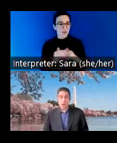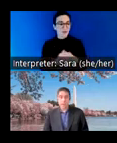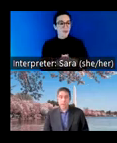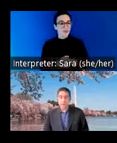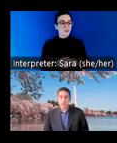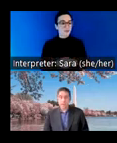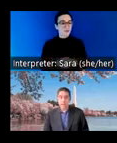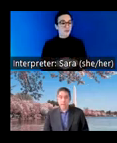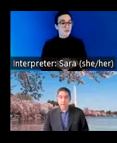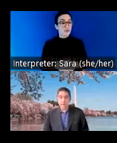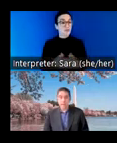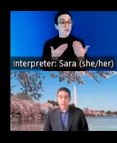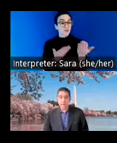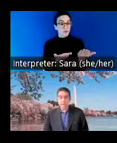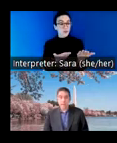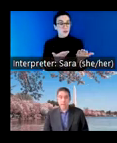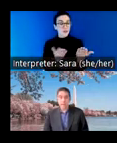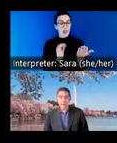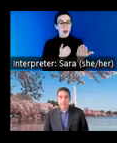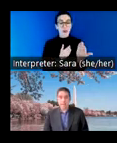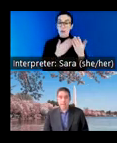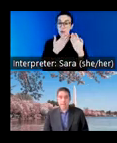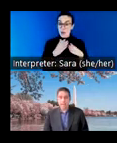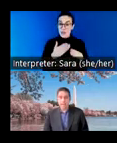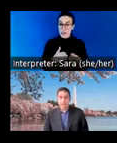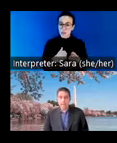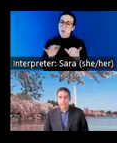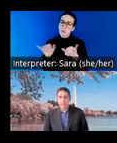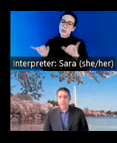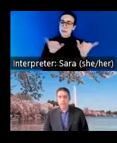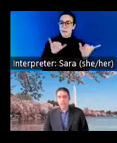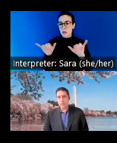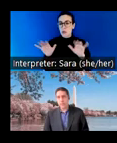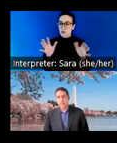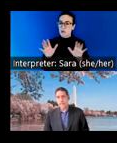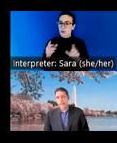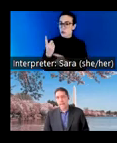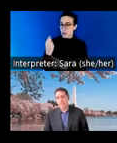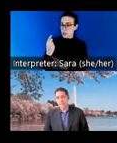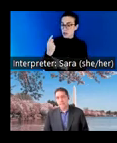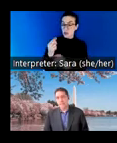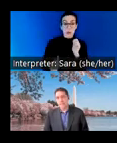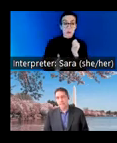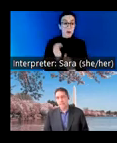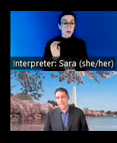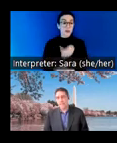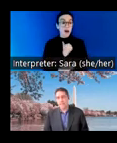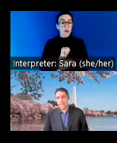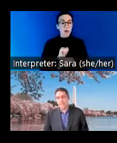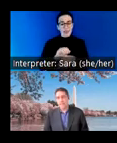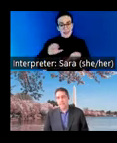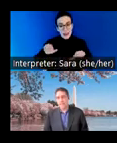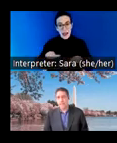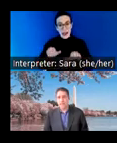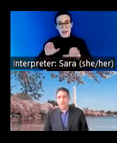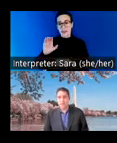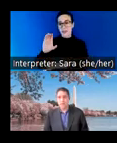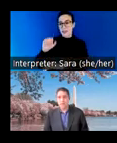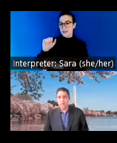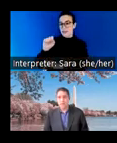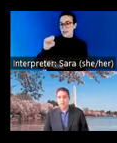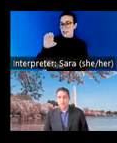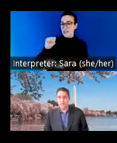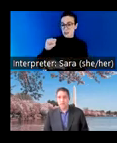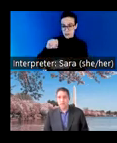So our breakdown, as similar to last year, most of our work is in active cases, that is cases in